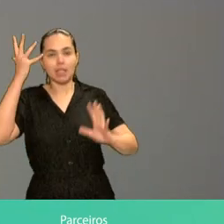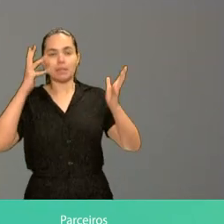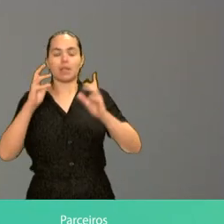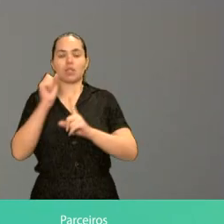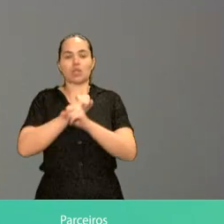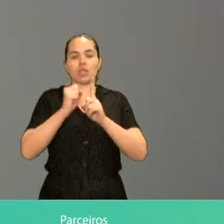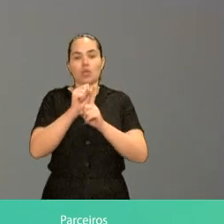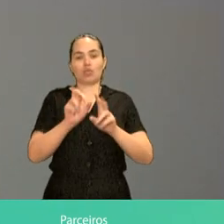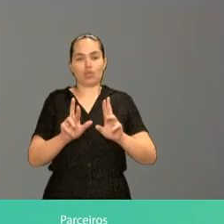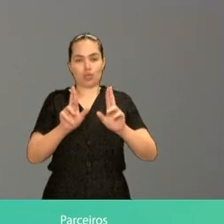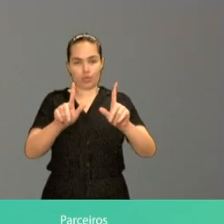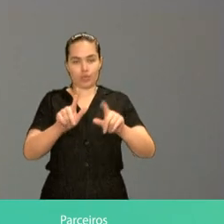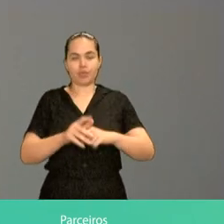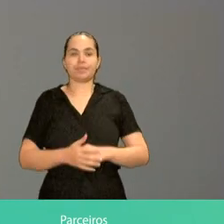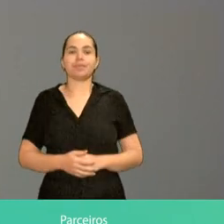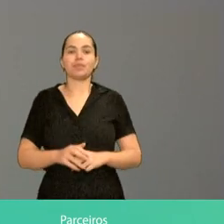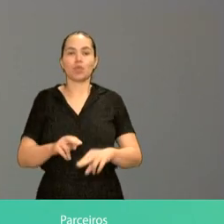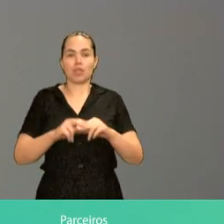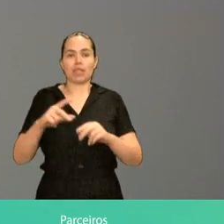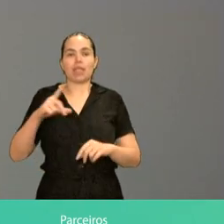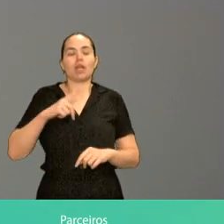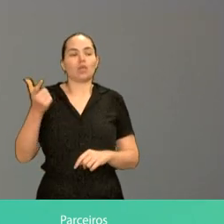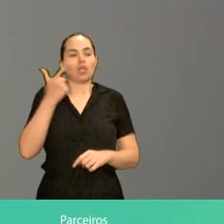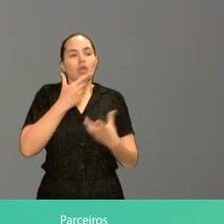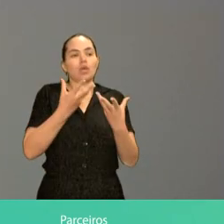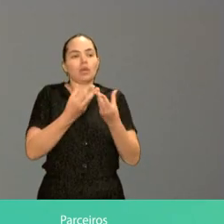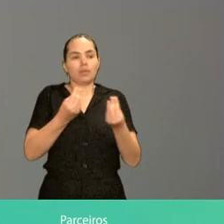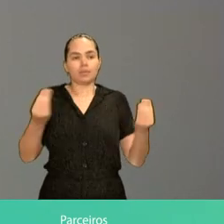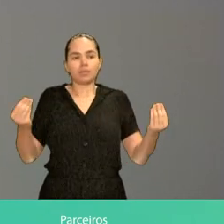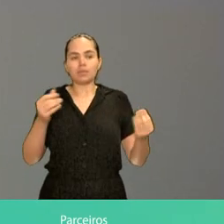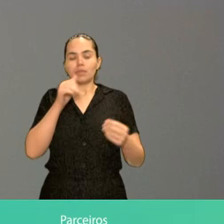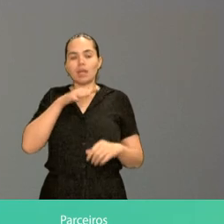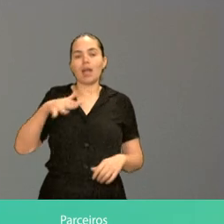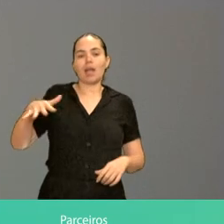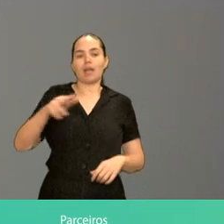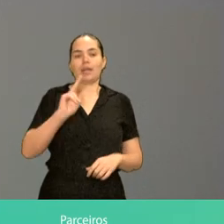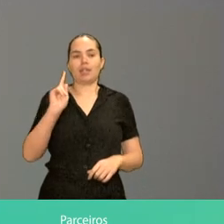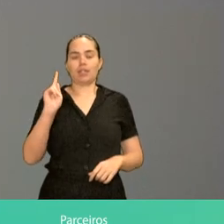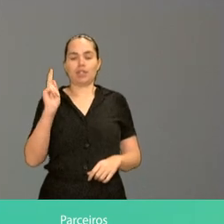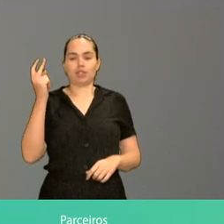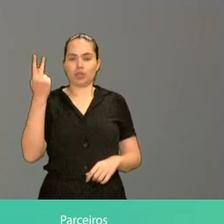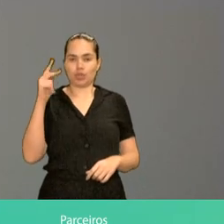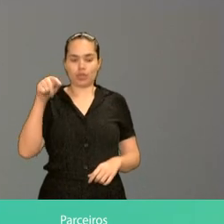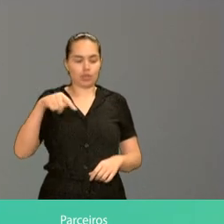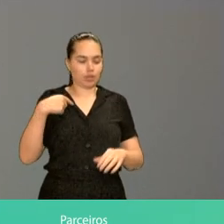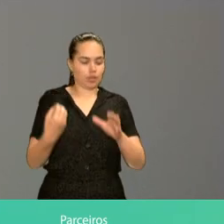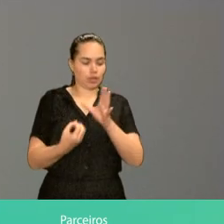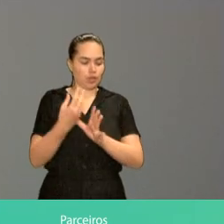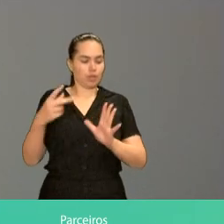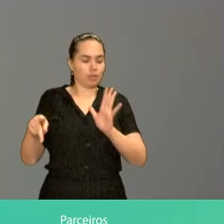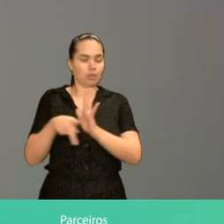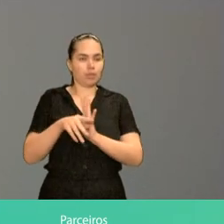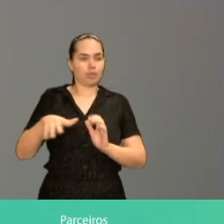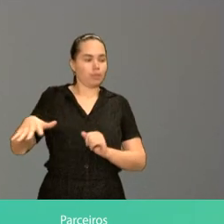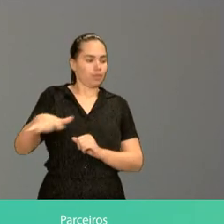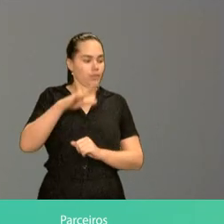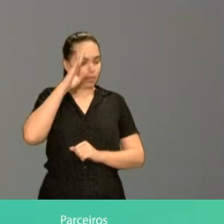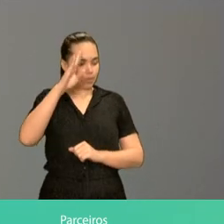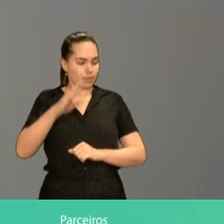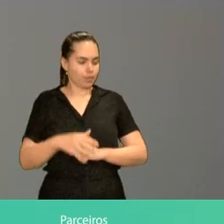climate and social features. Portugal is a key player in the hydrogen,